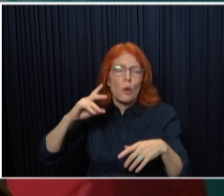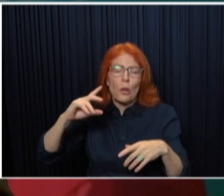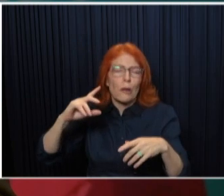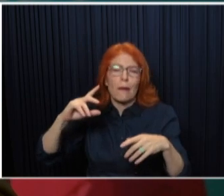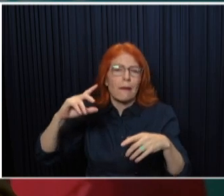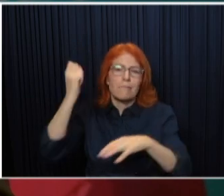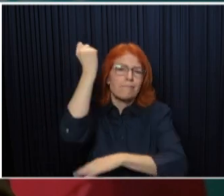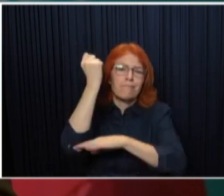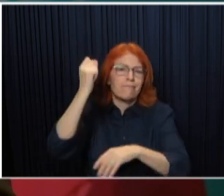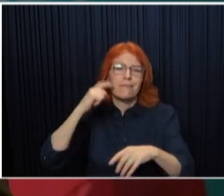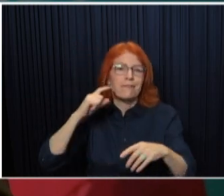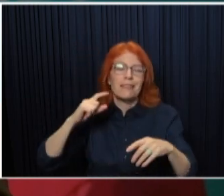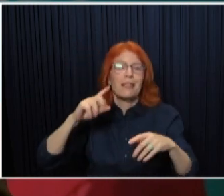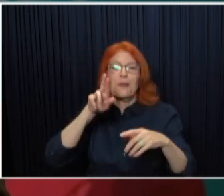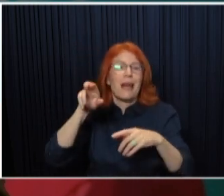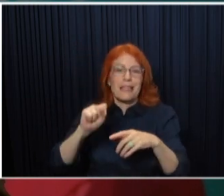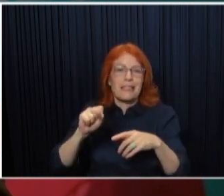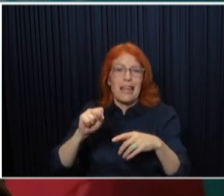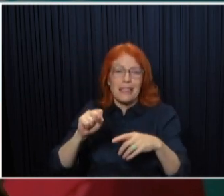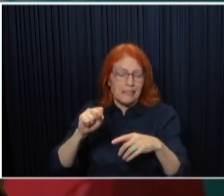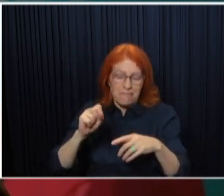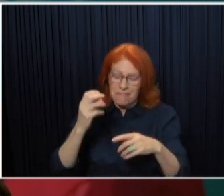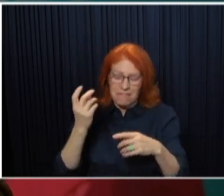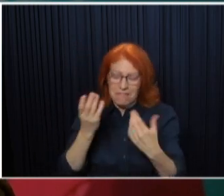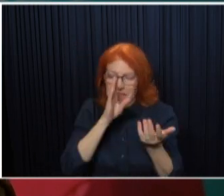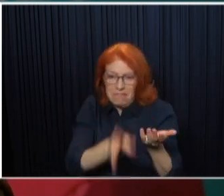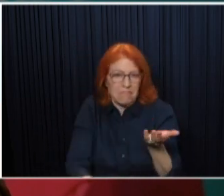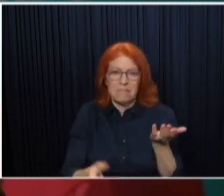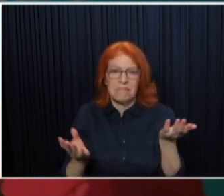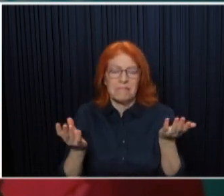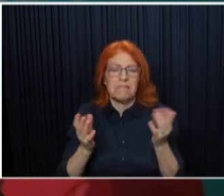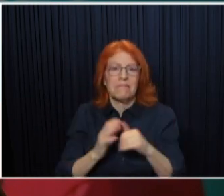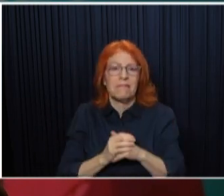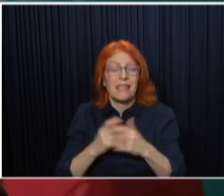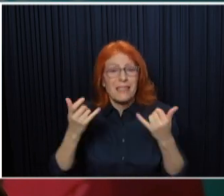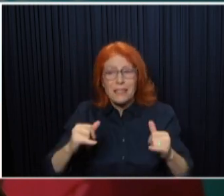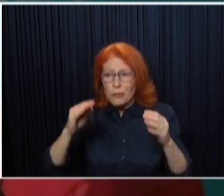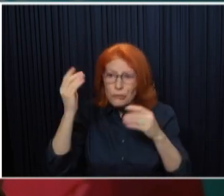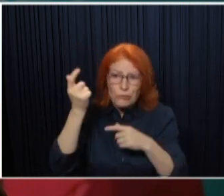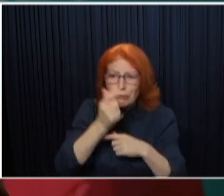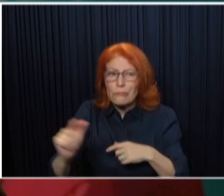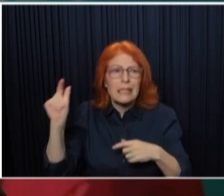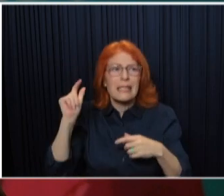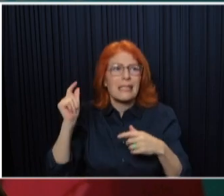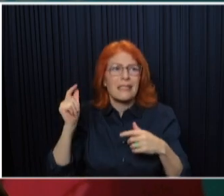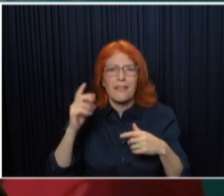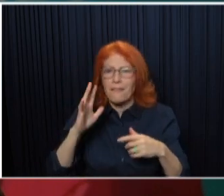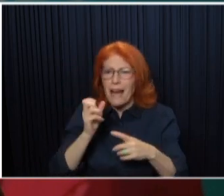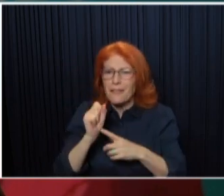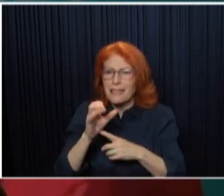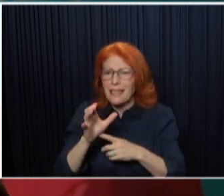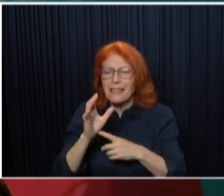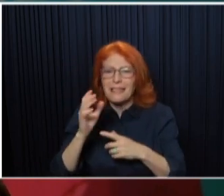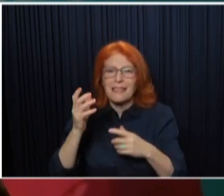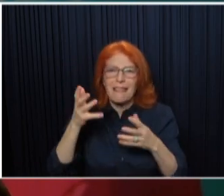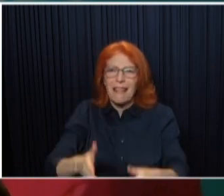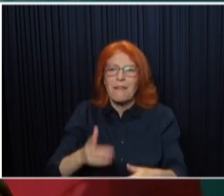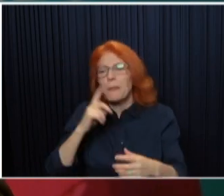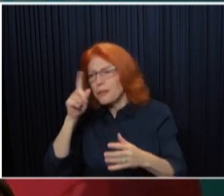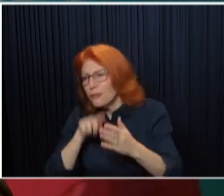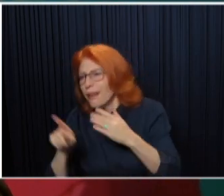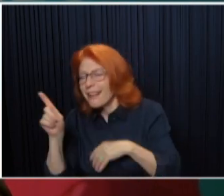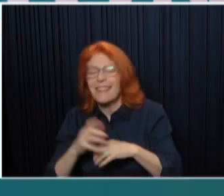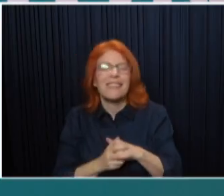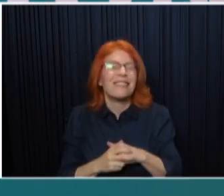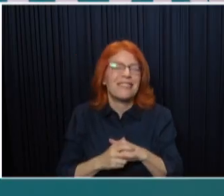United States right now, flat out. It's still green, and it's 5 seconds less. Let me go check. Yeah, we